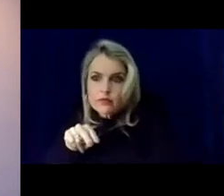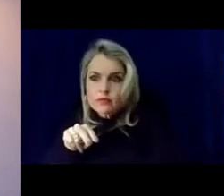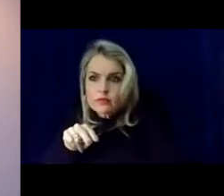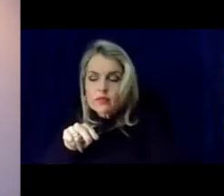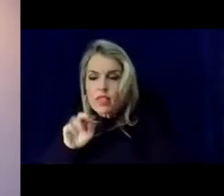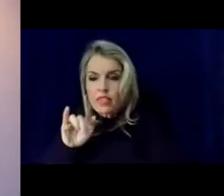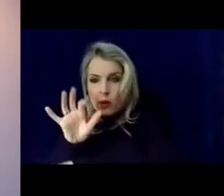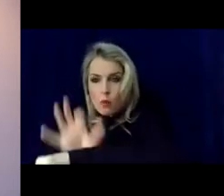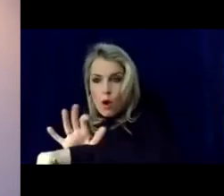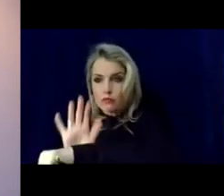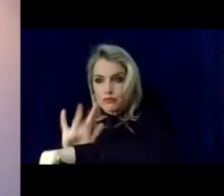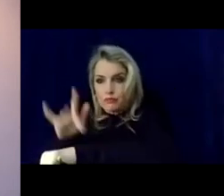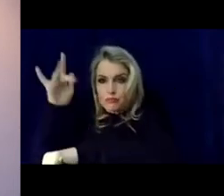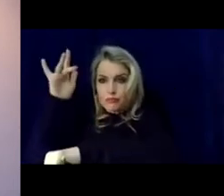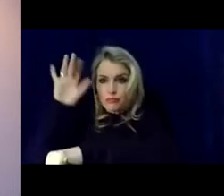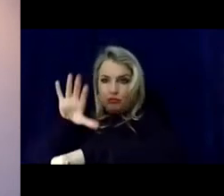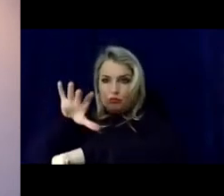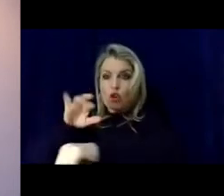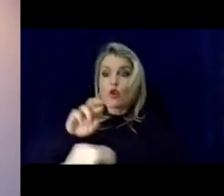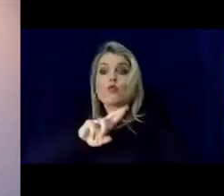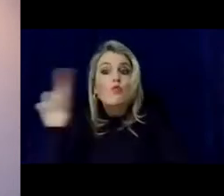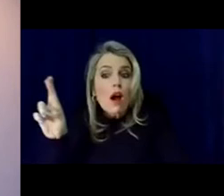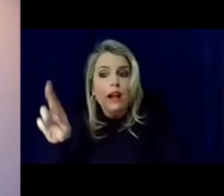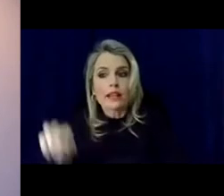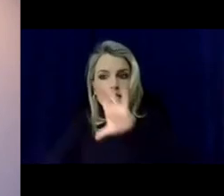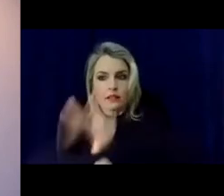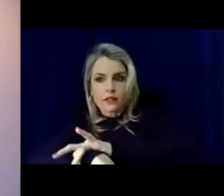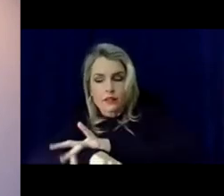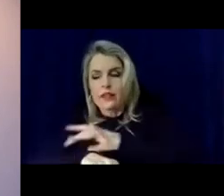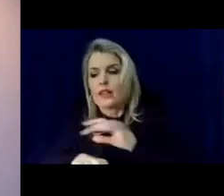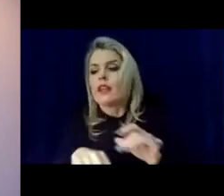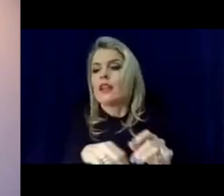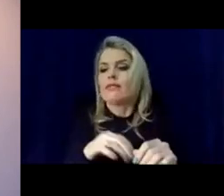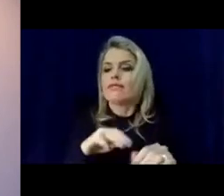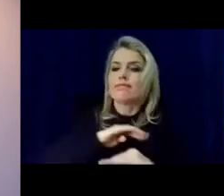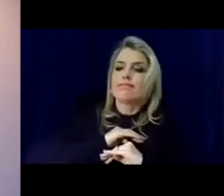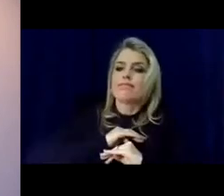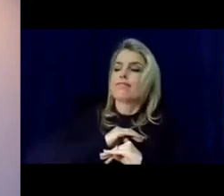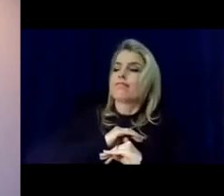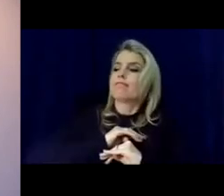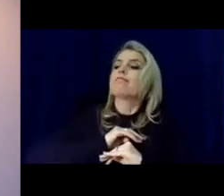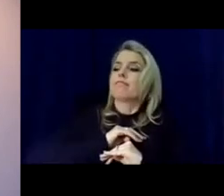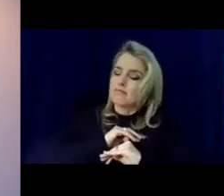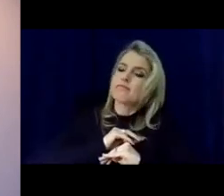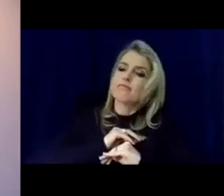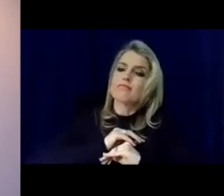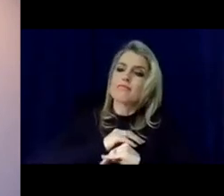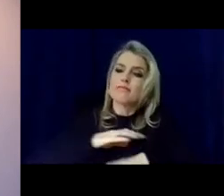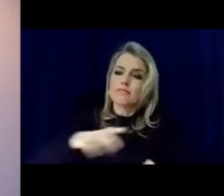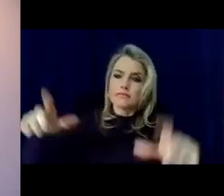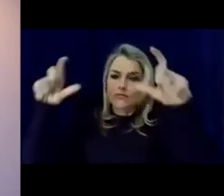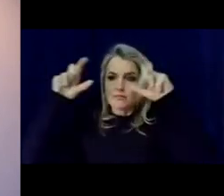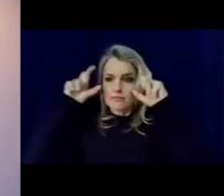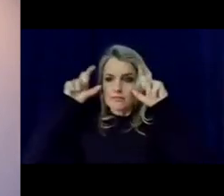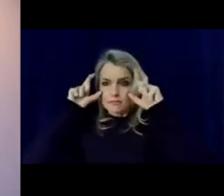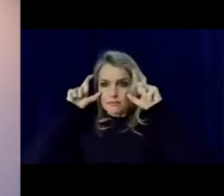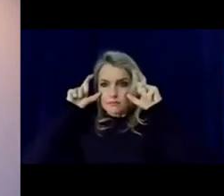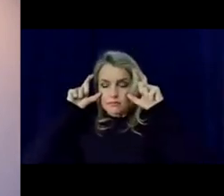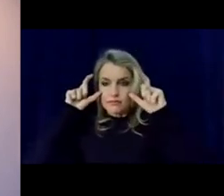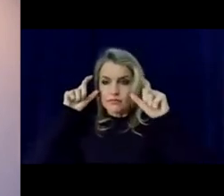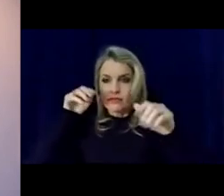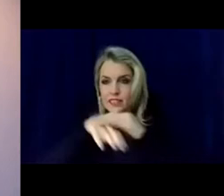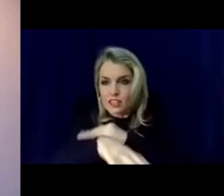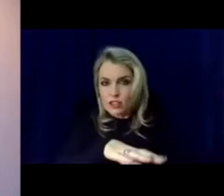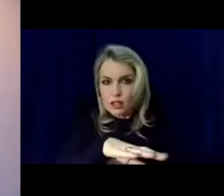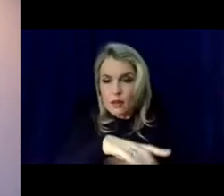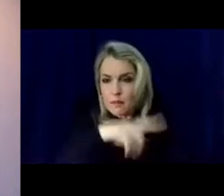watch glints as he straps it to his right wrist. Self-satisfaction on his face as he slides on a pair of sunglasses. Interior, black